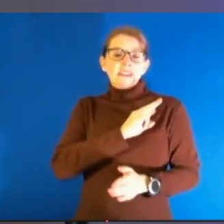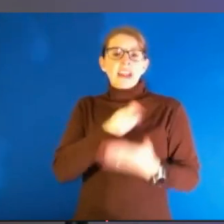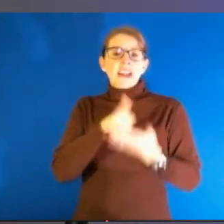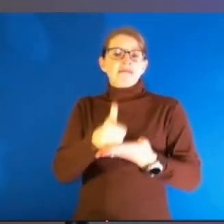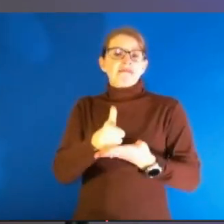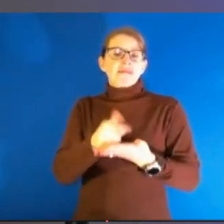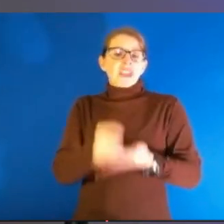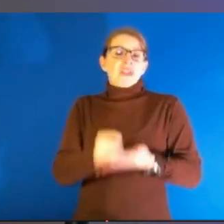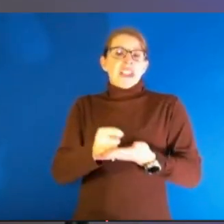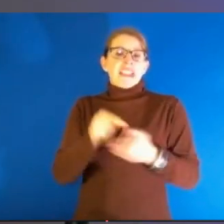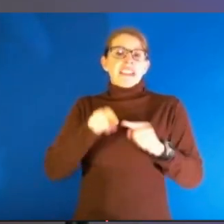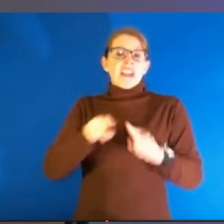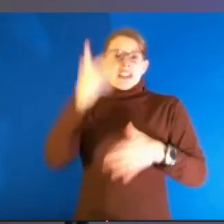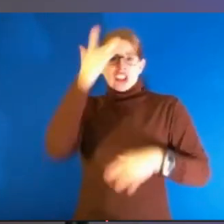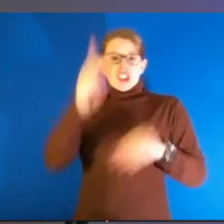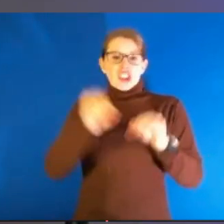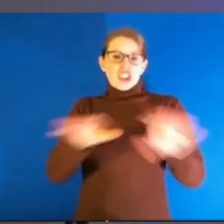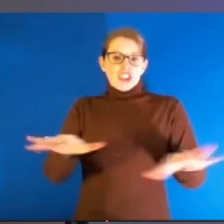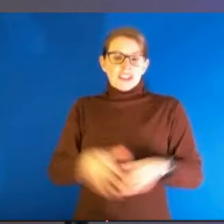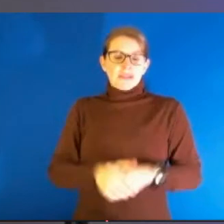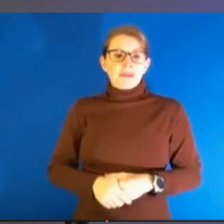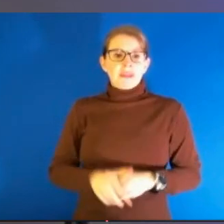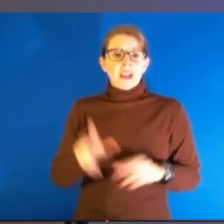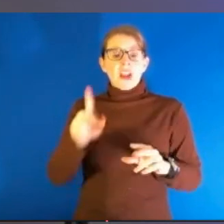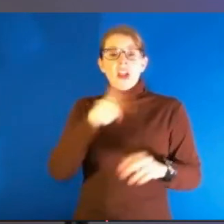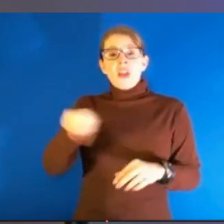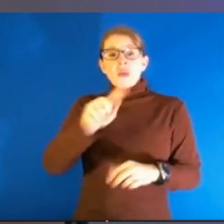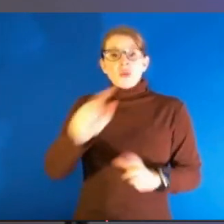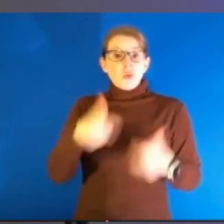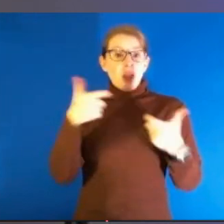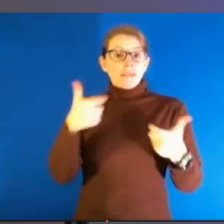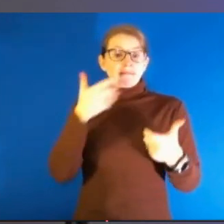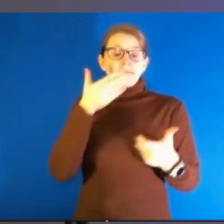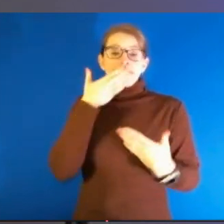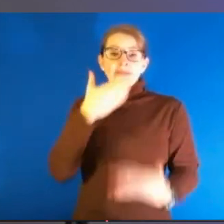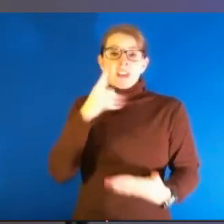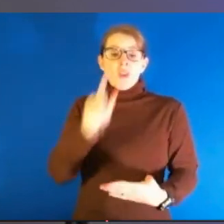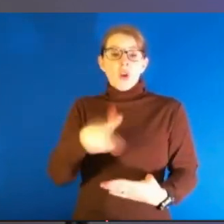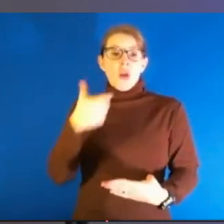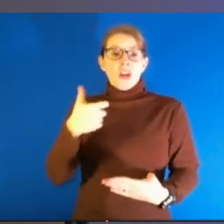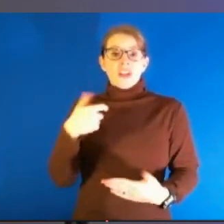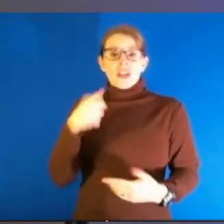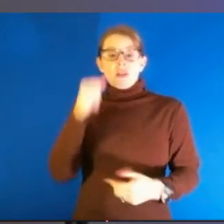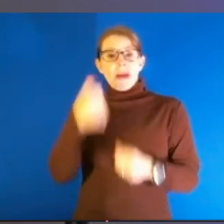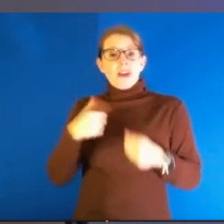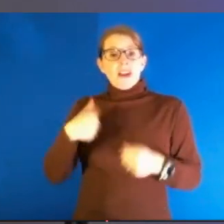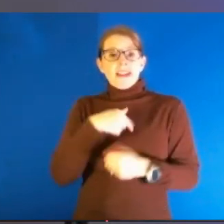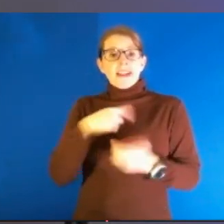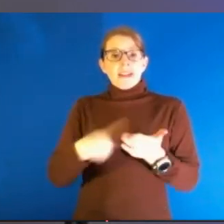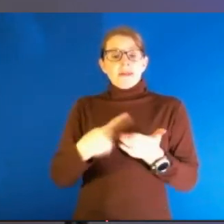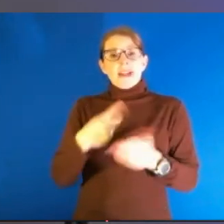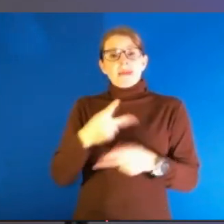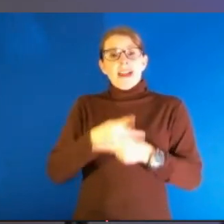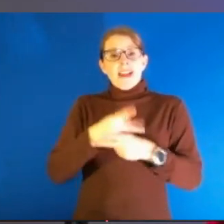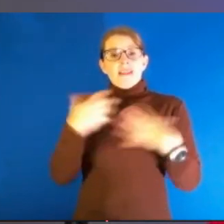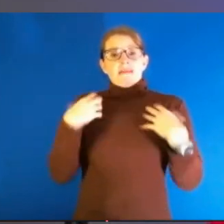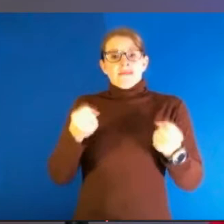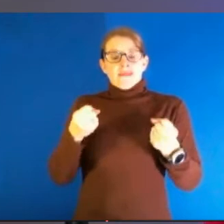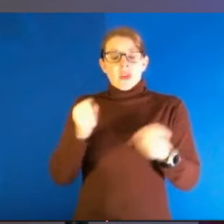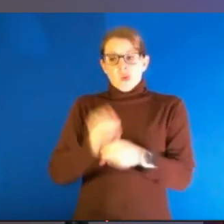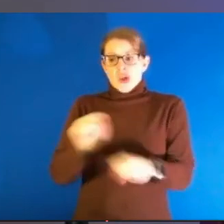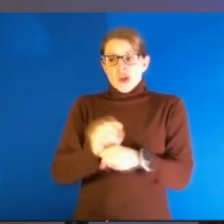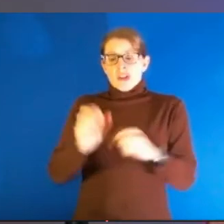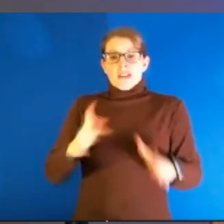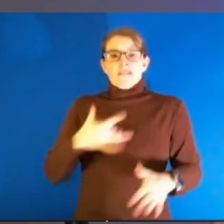the surge. And to those watching, we appreciate you showing up and remembering us. So sometimes healthcare workers can feel like they are kind of on